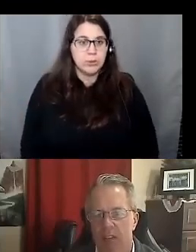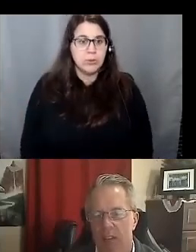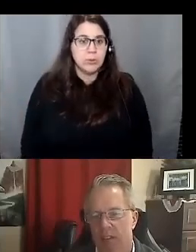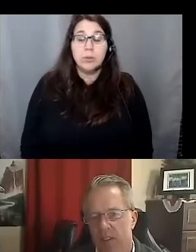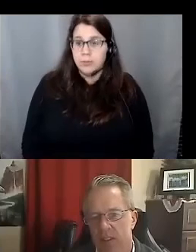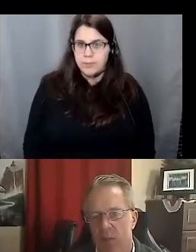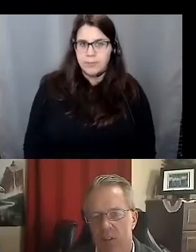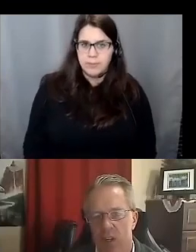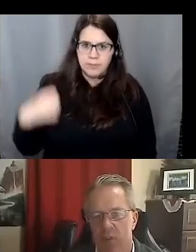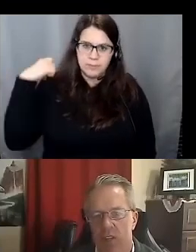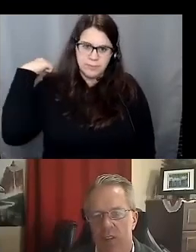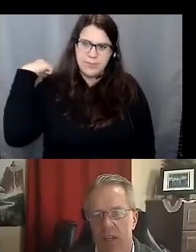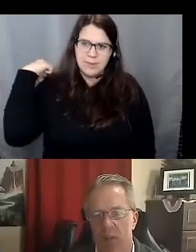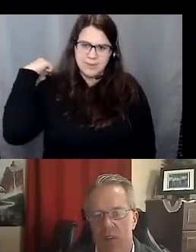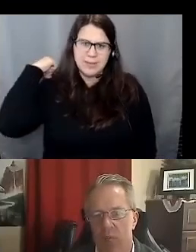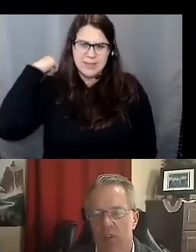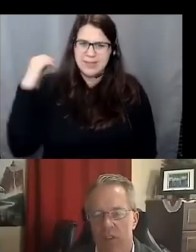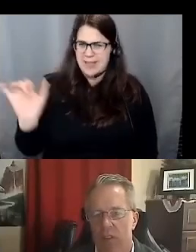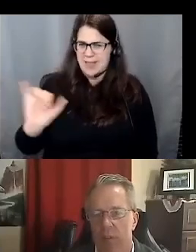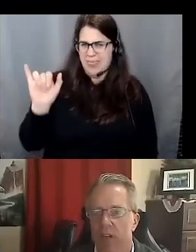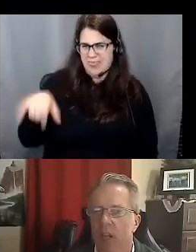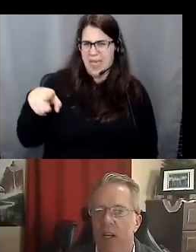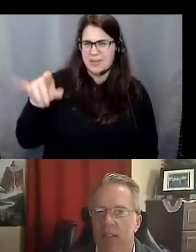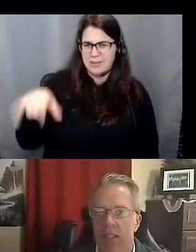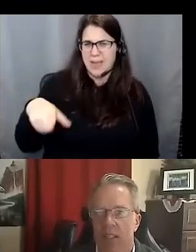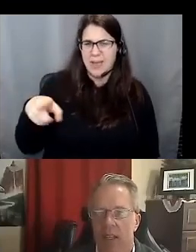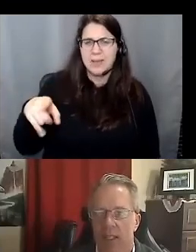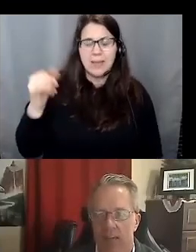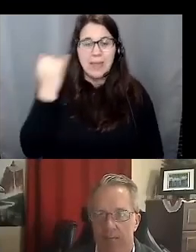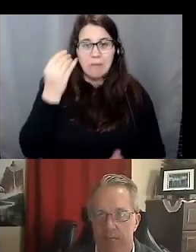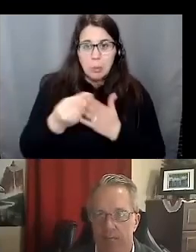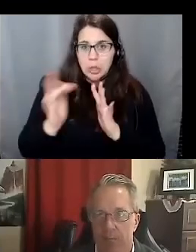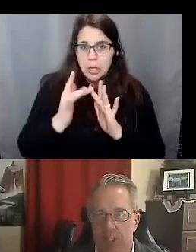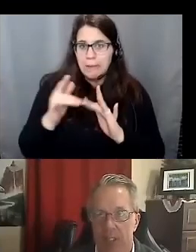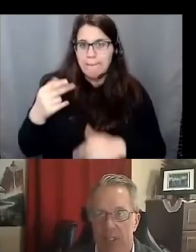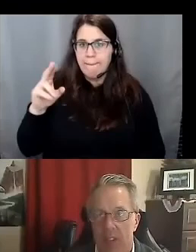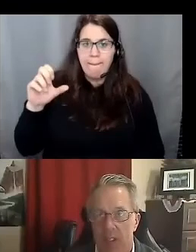Yeah, it's similar to what you mentioned, like when you're purchasing something online. In